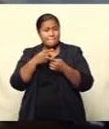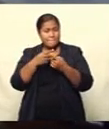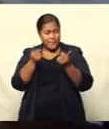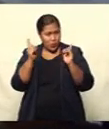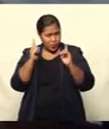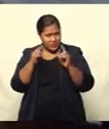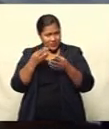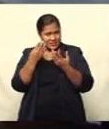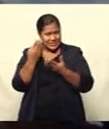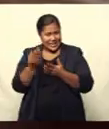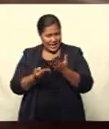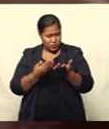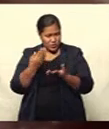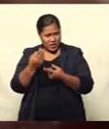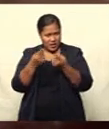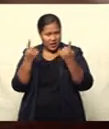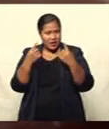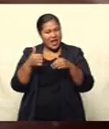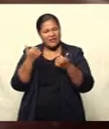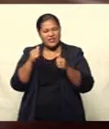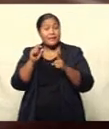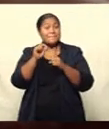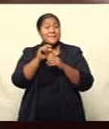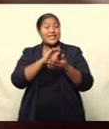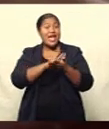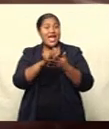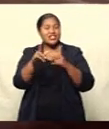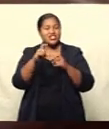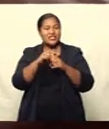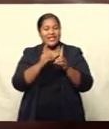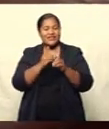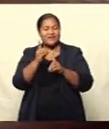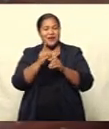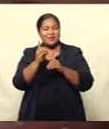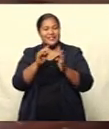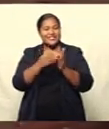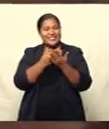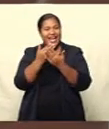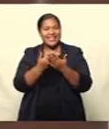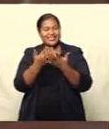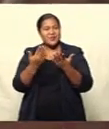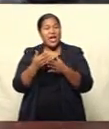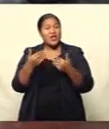economics and is currently completing his PhD in development studies at